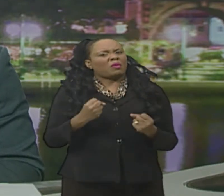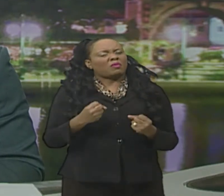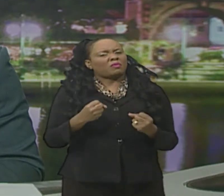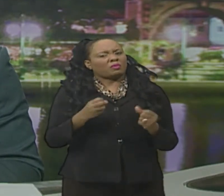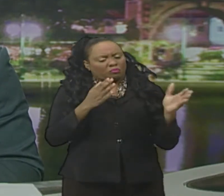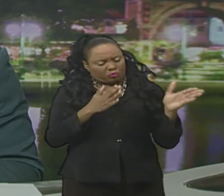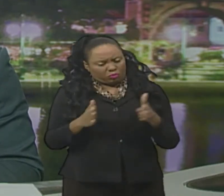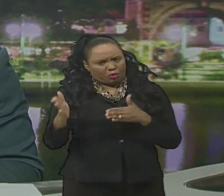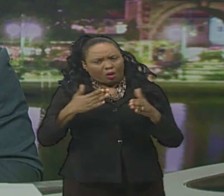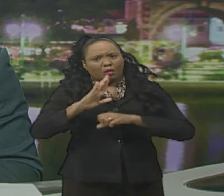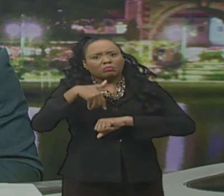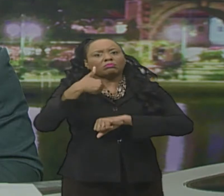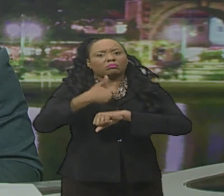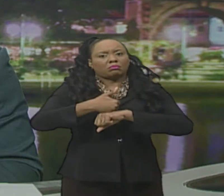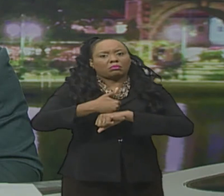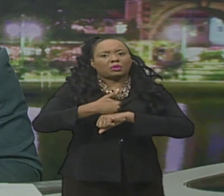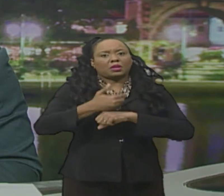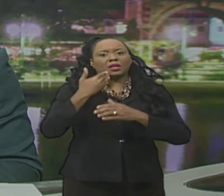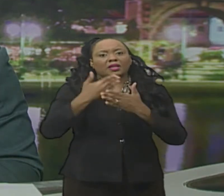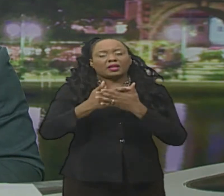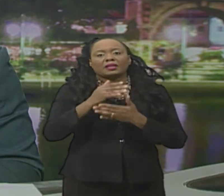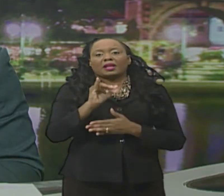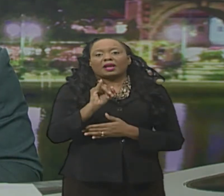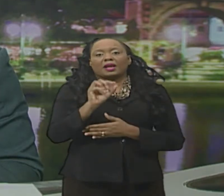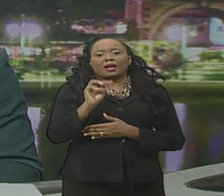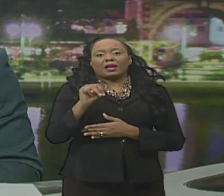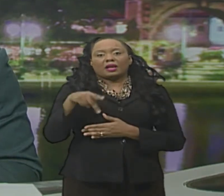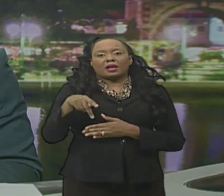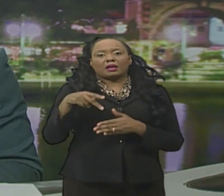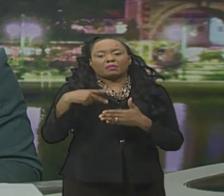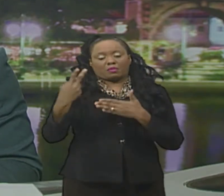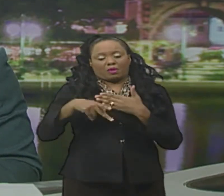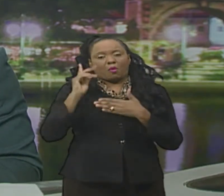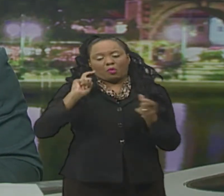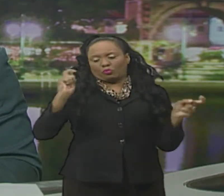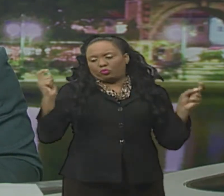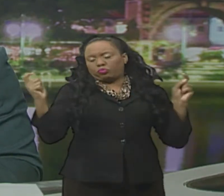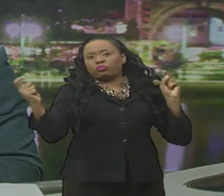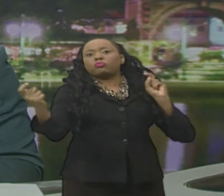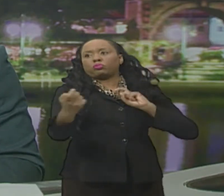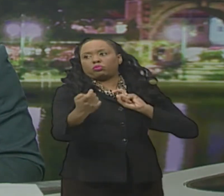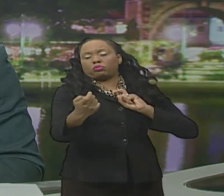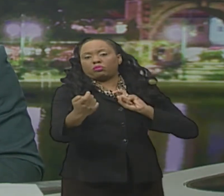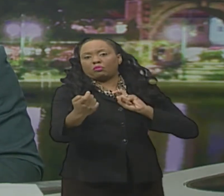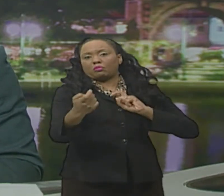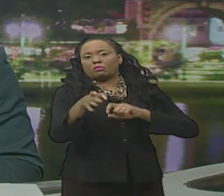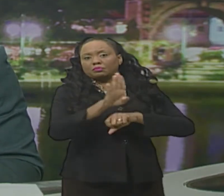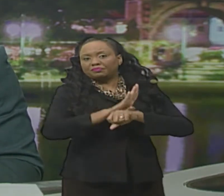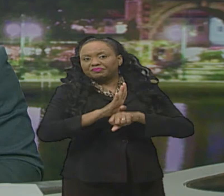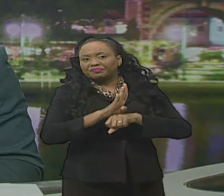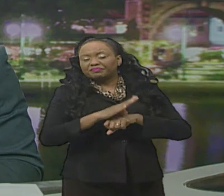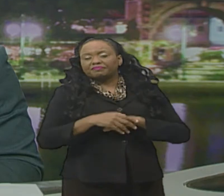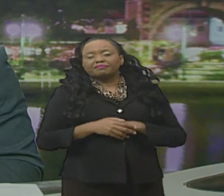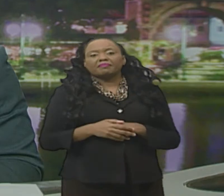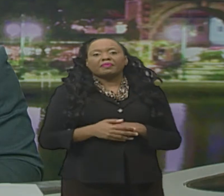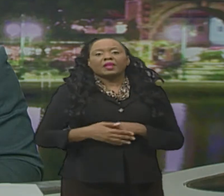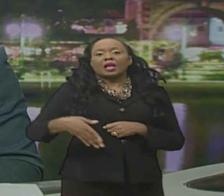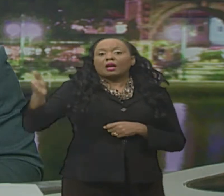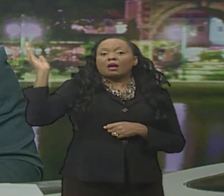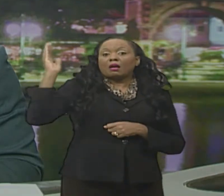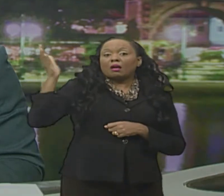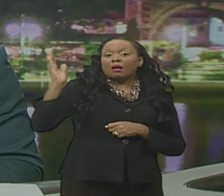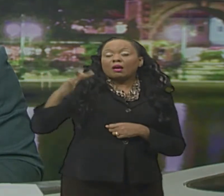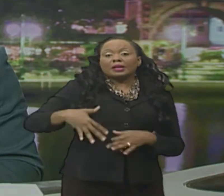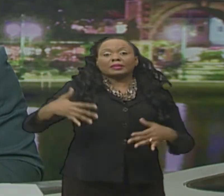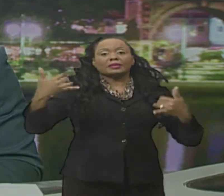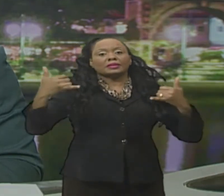homegrown International Monetary Fund program will help to turn the country's fortunes around. Mr. Haynes made the comment as the bank